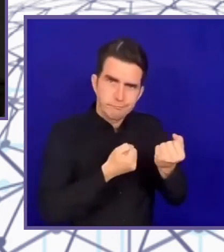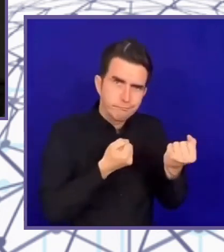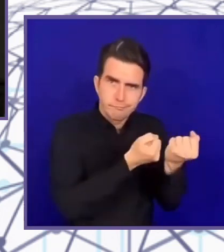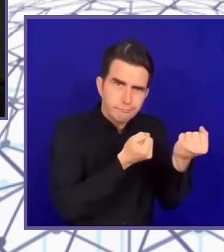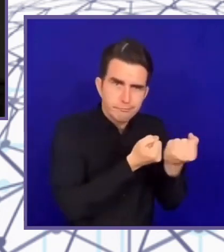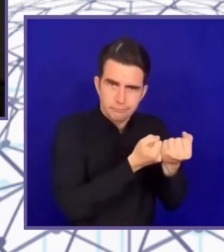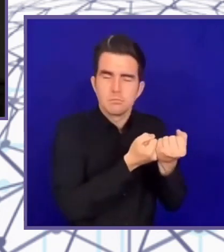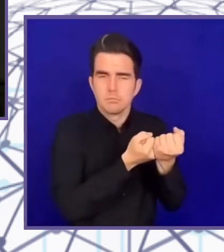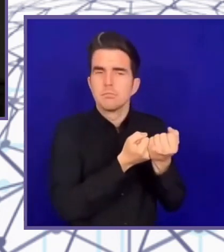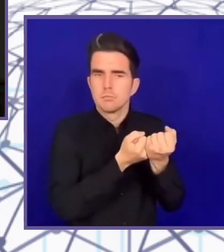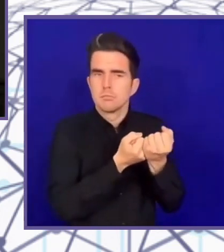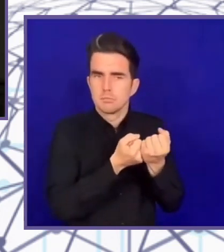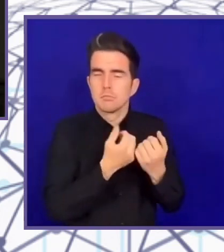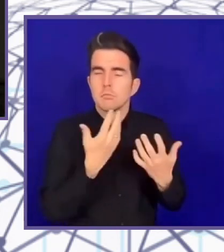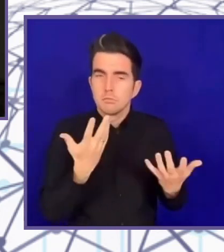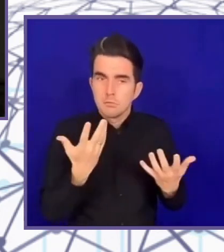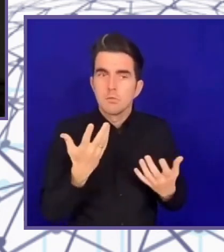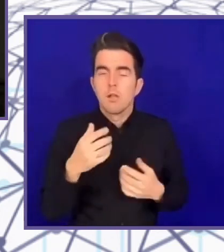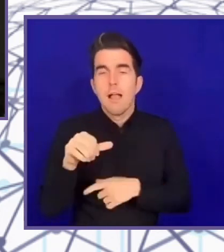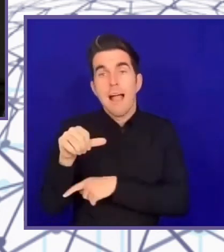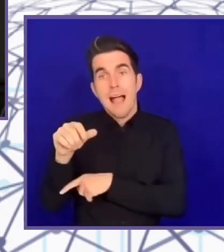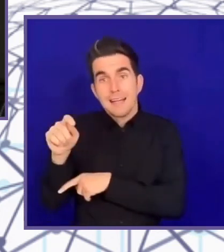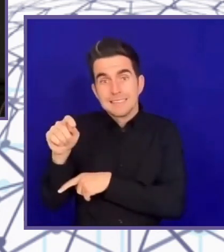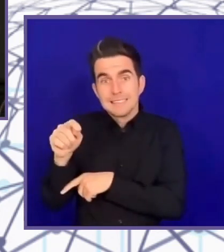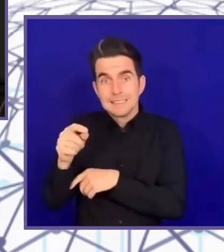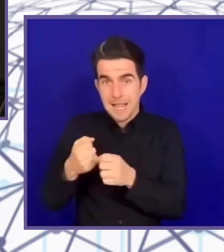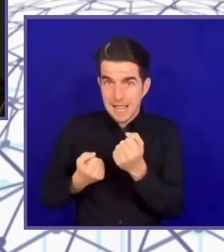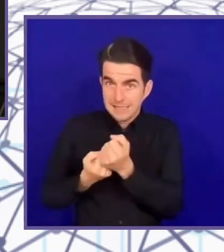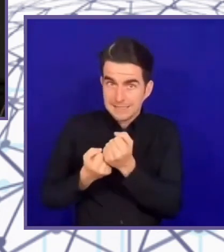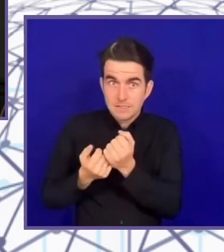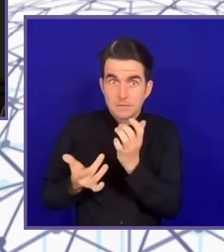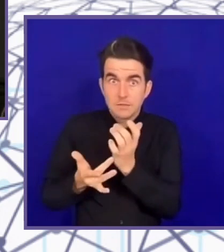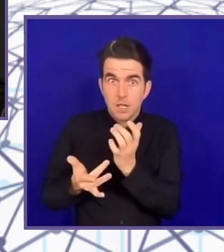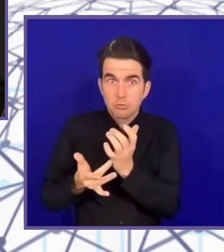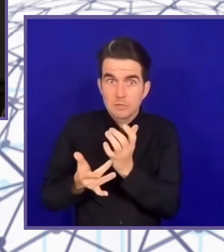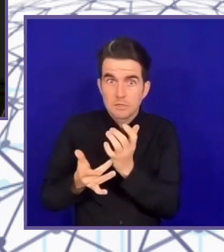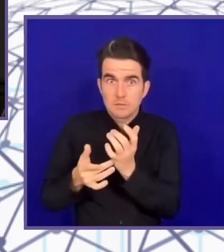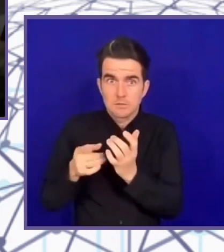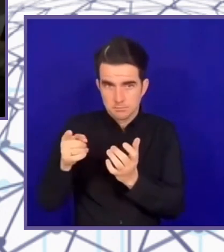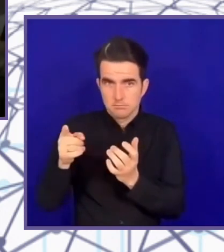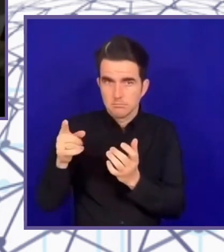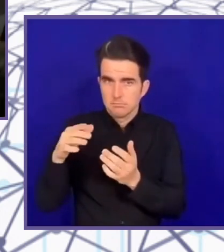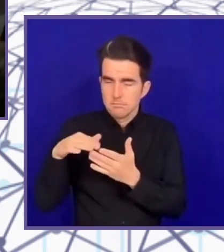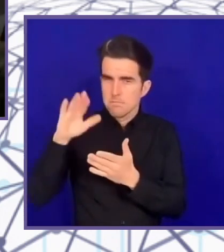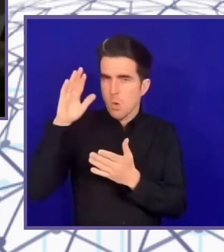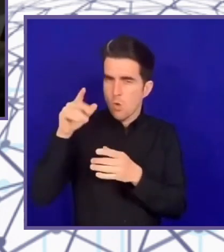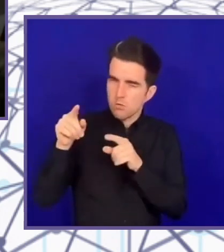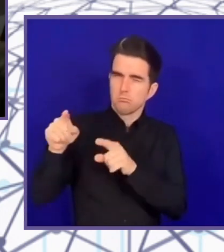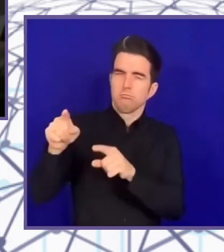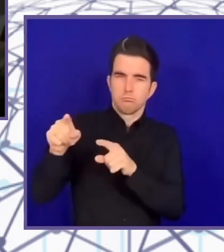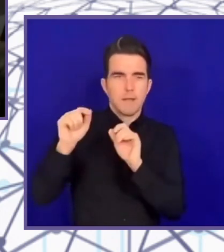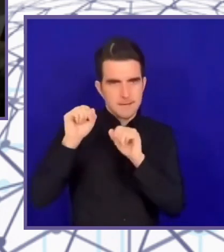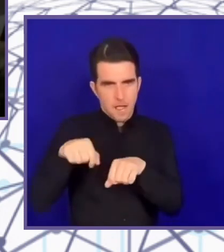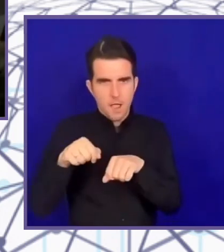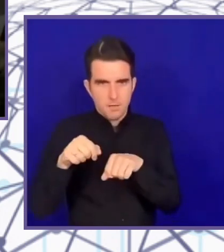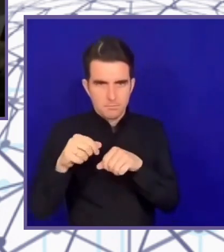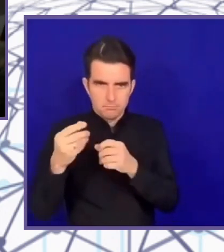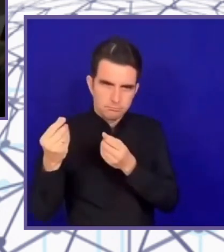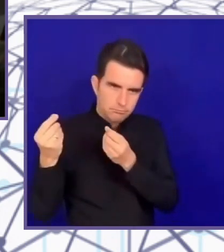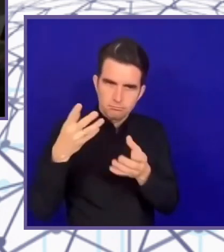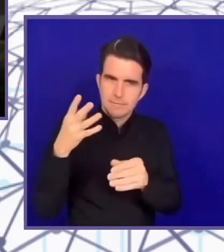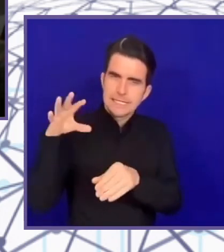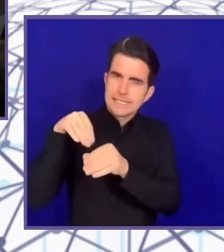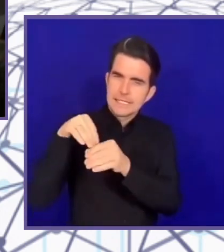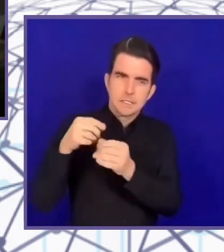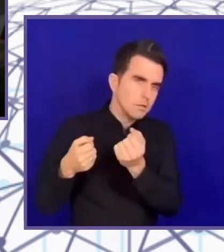of the support that they are providing to this country. So I am definitely passionate about the question that my